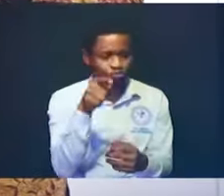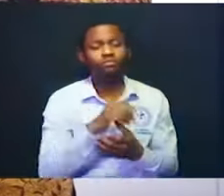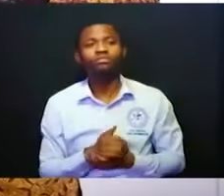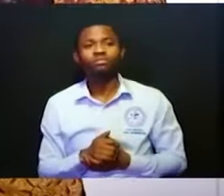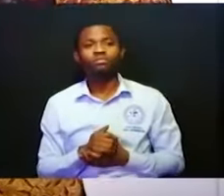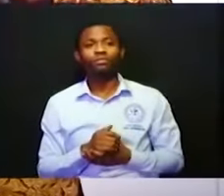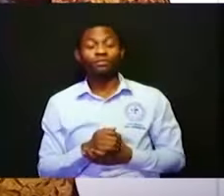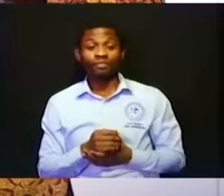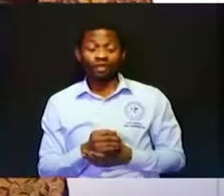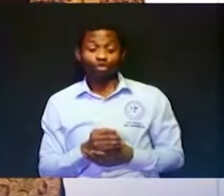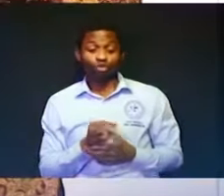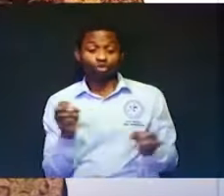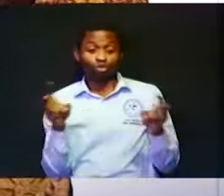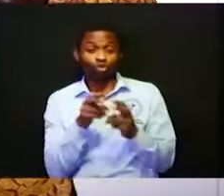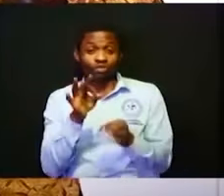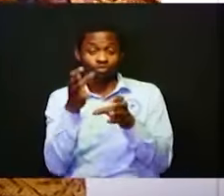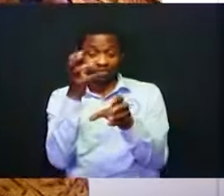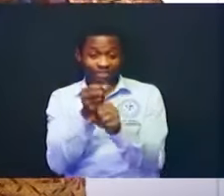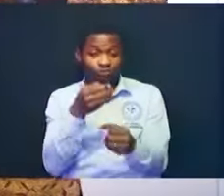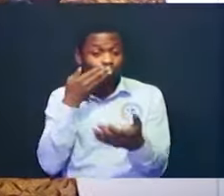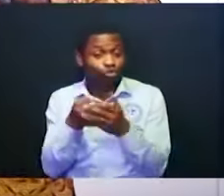good and then you reap